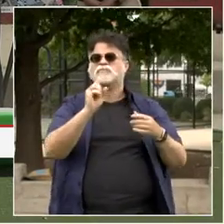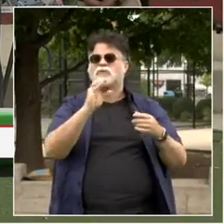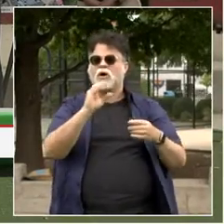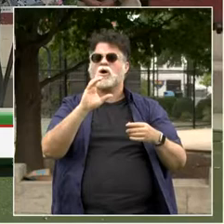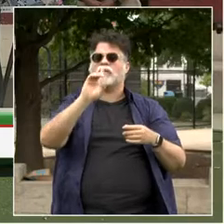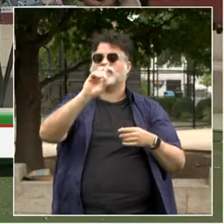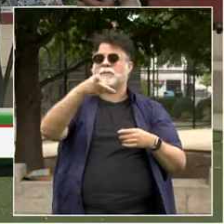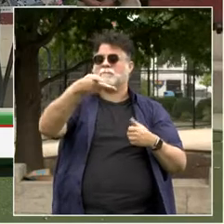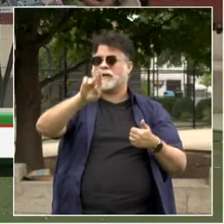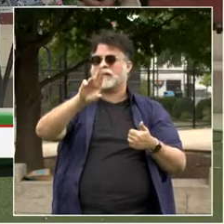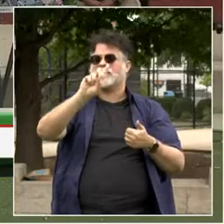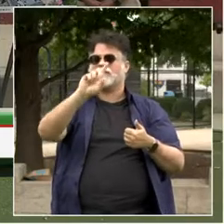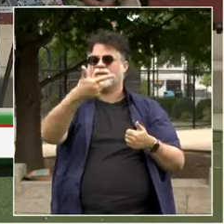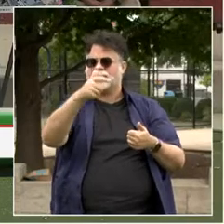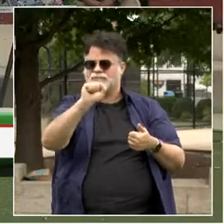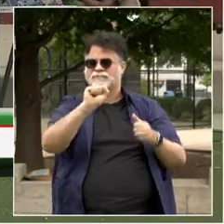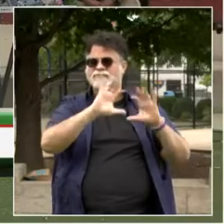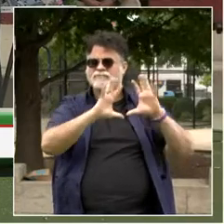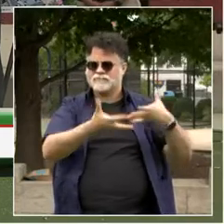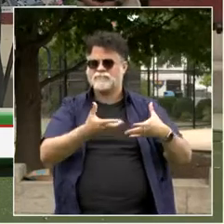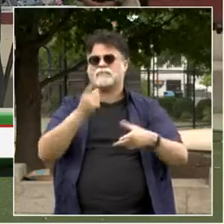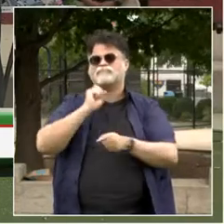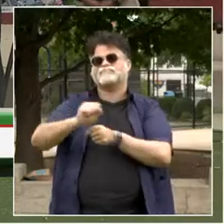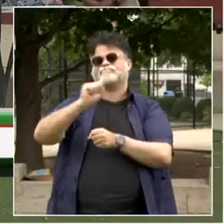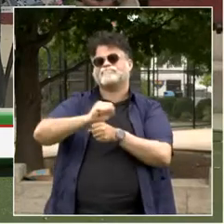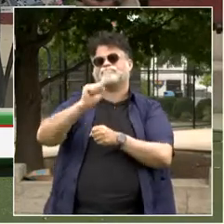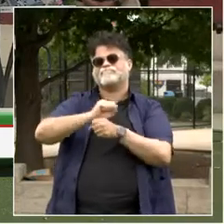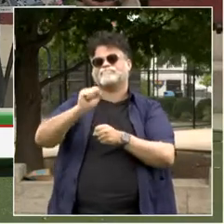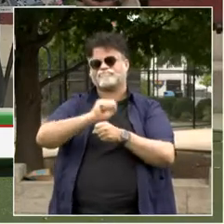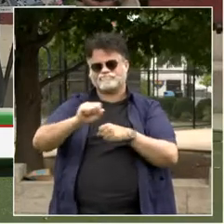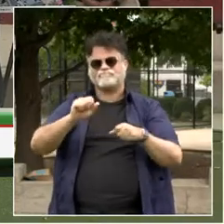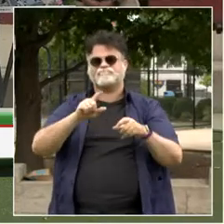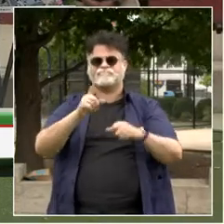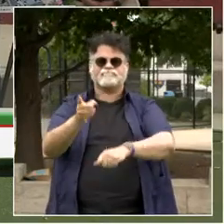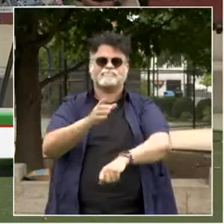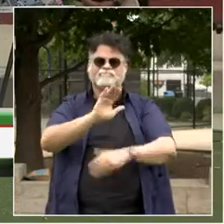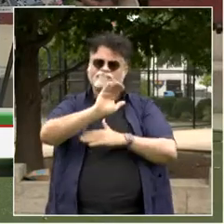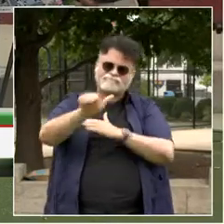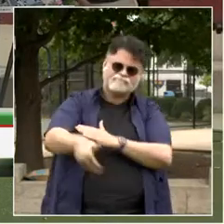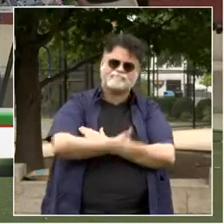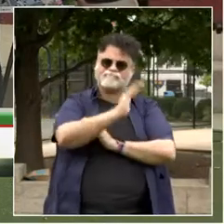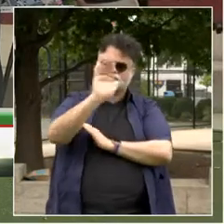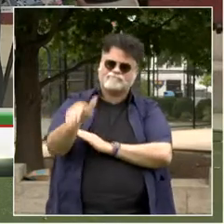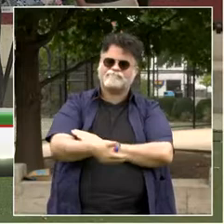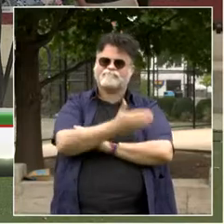for DPR all night, late night pool parties, and thousands